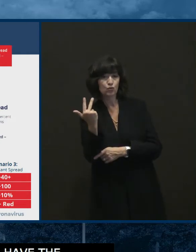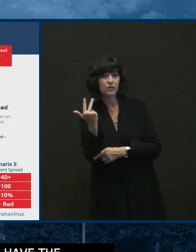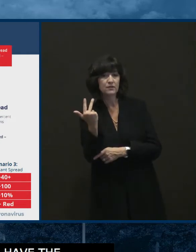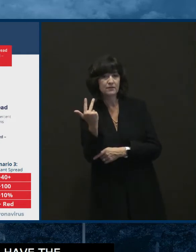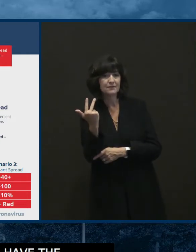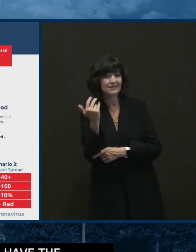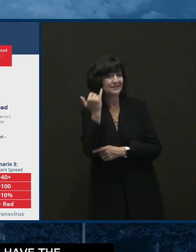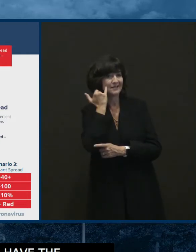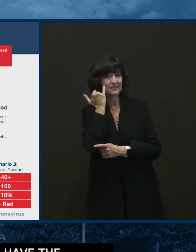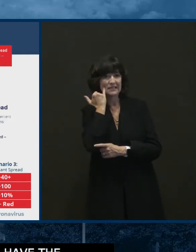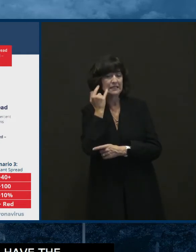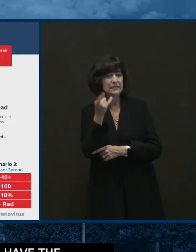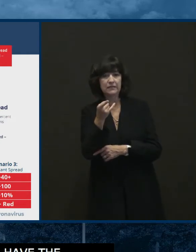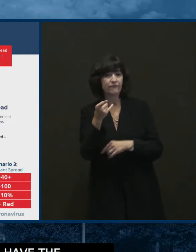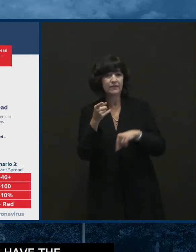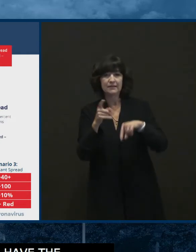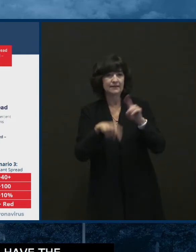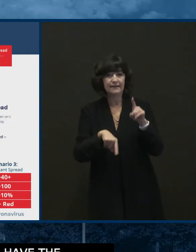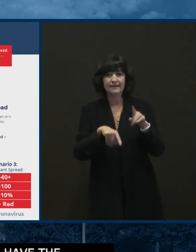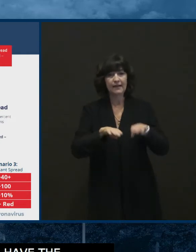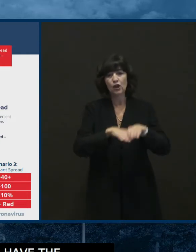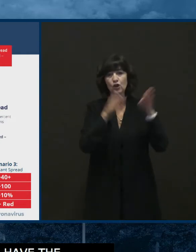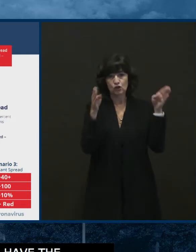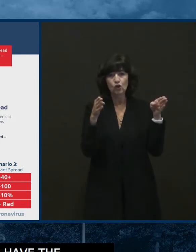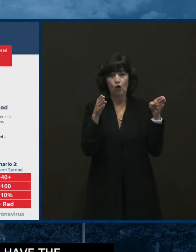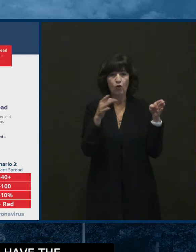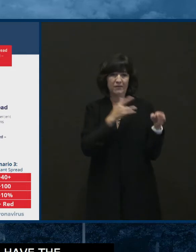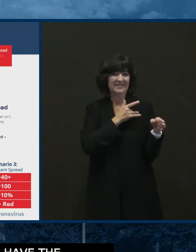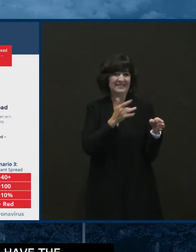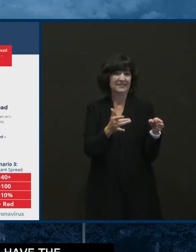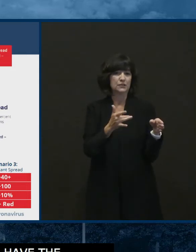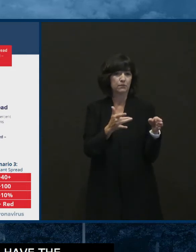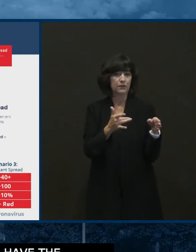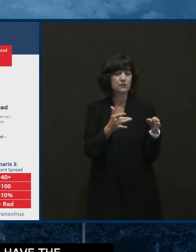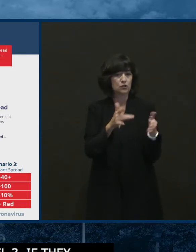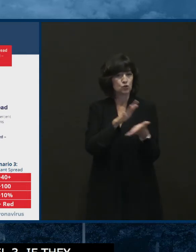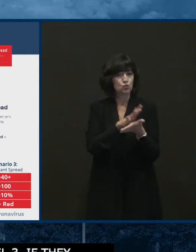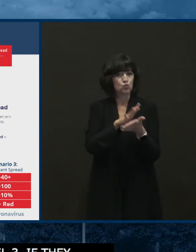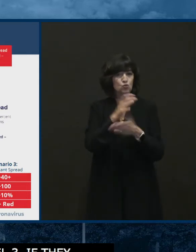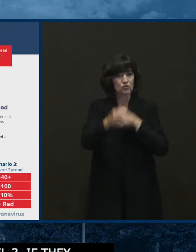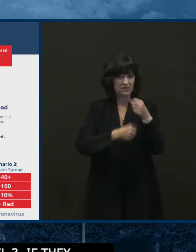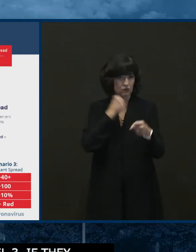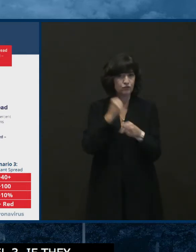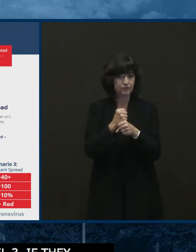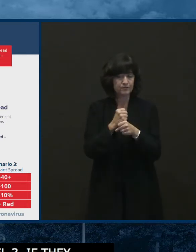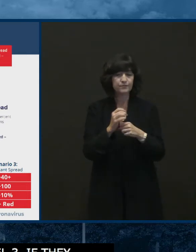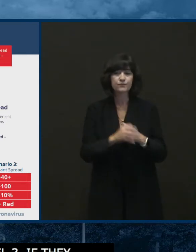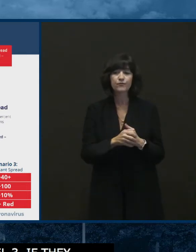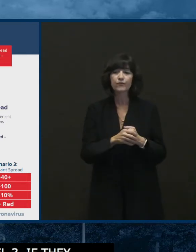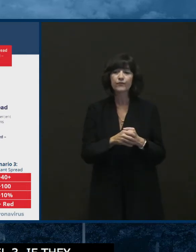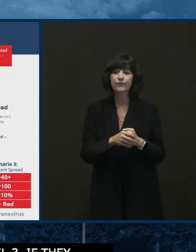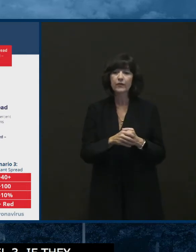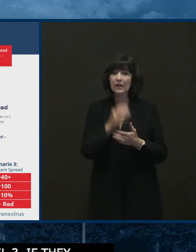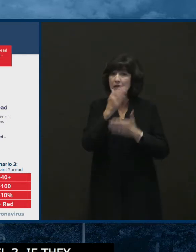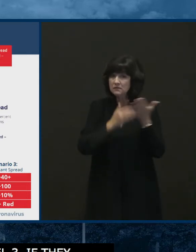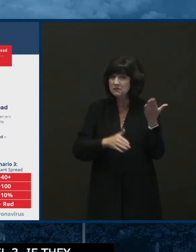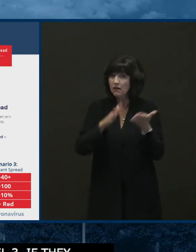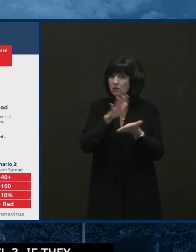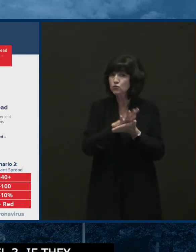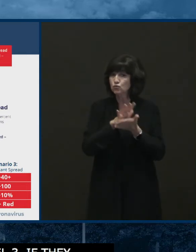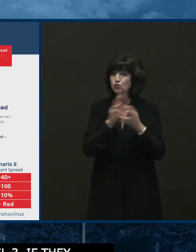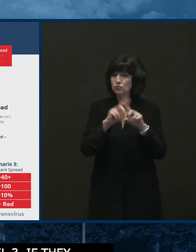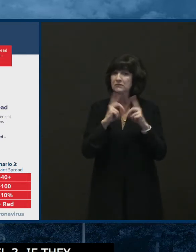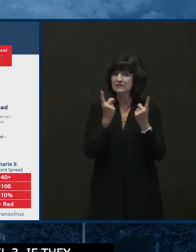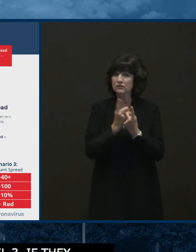ready for their hybrid model by the typical opening of a school year. So some districts did, and charter schools